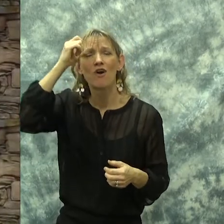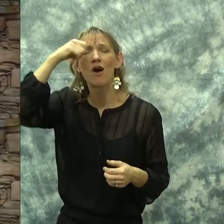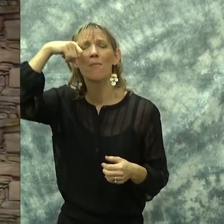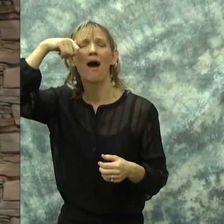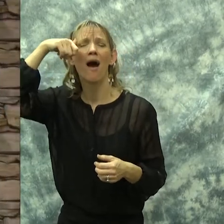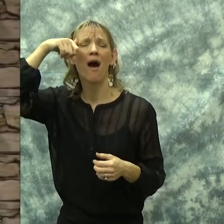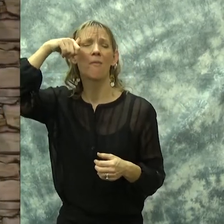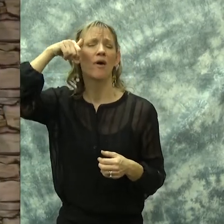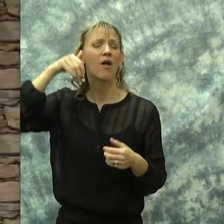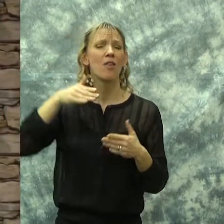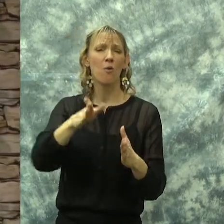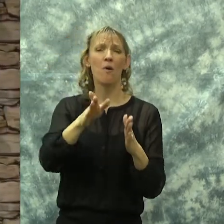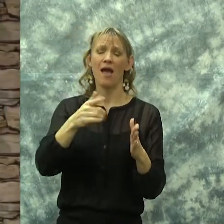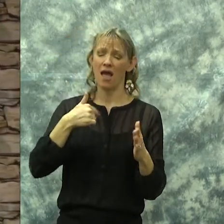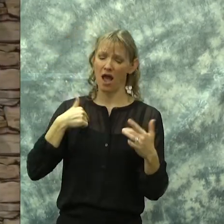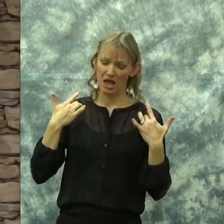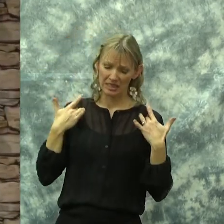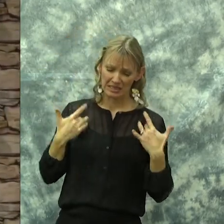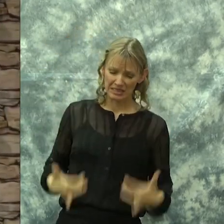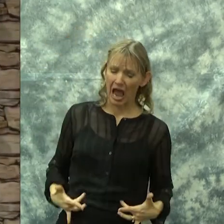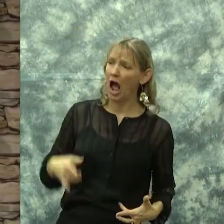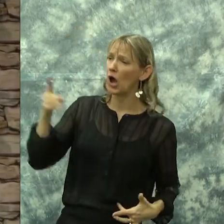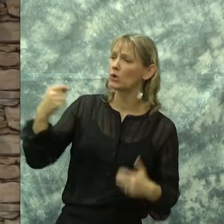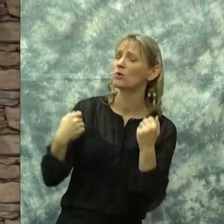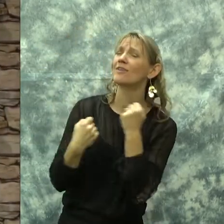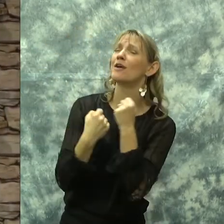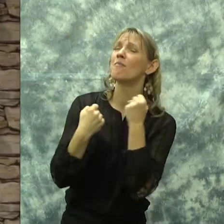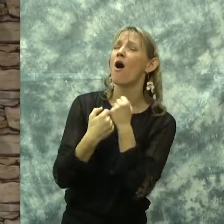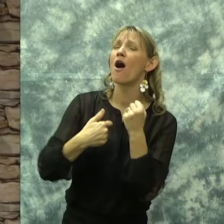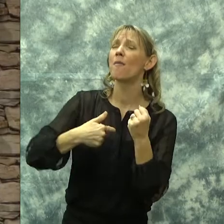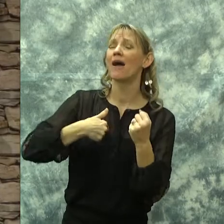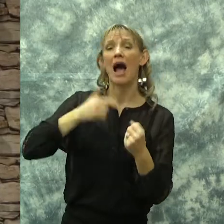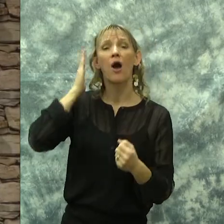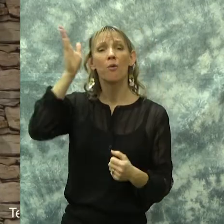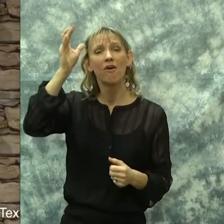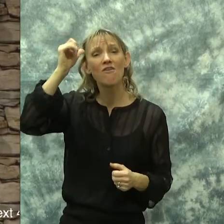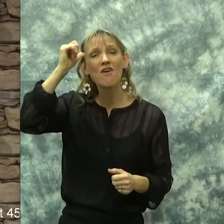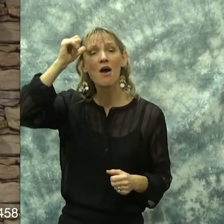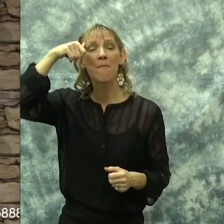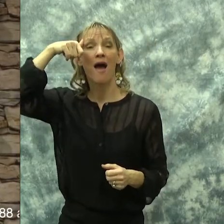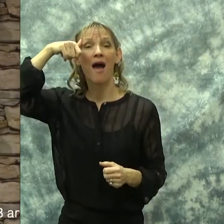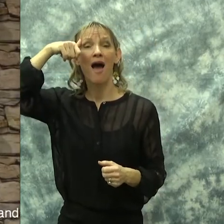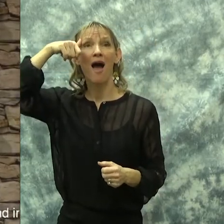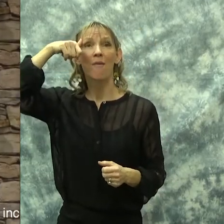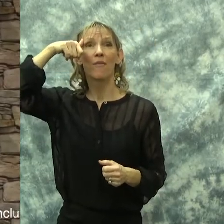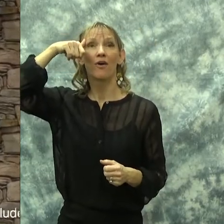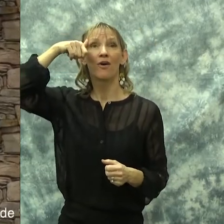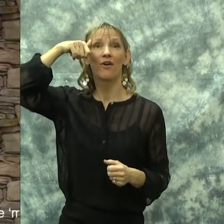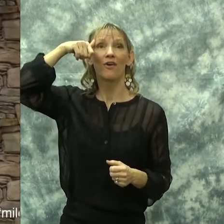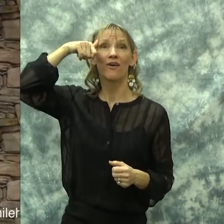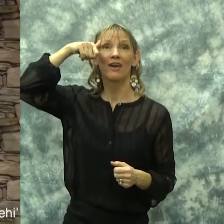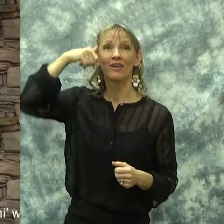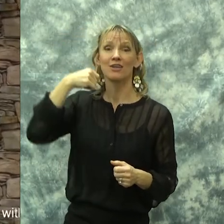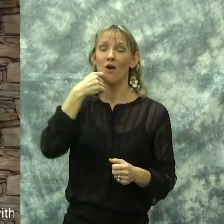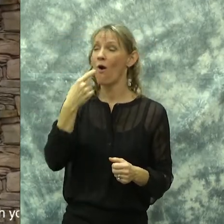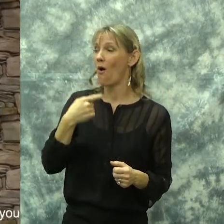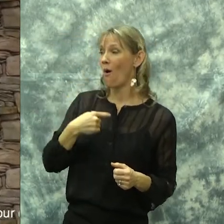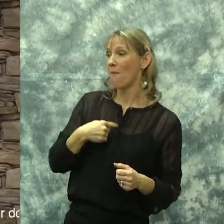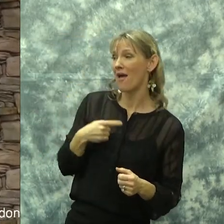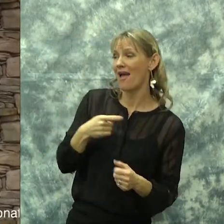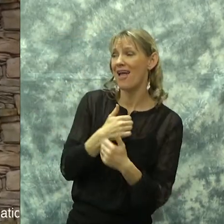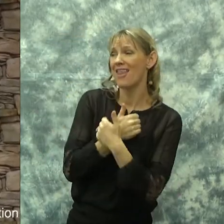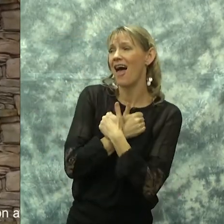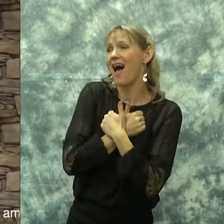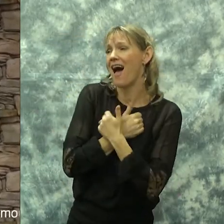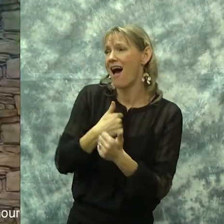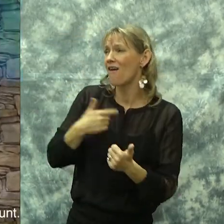way you held me up when I was down. No, I won't forget the way you said, darling, I love you.